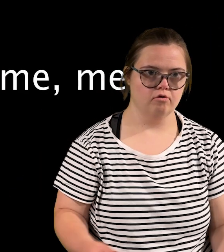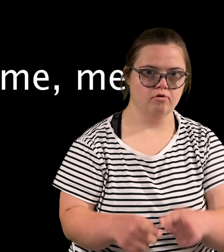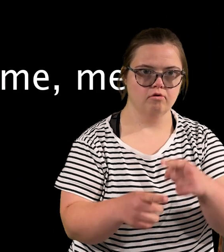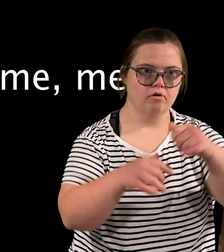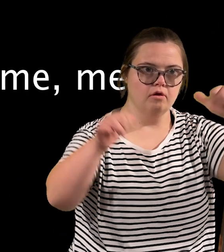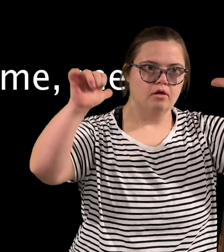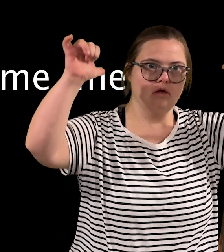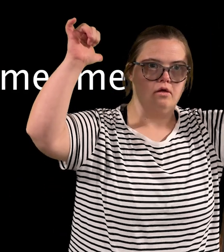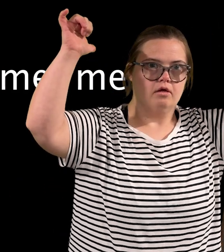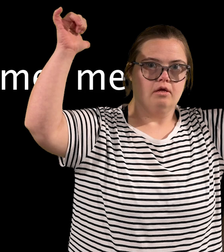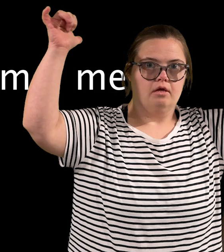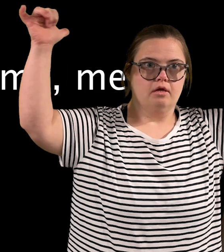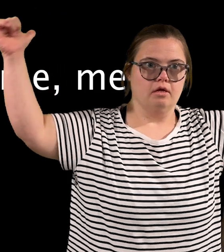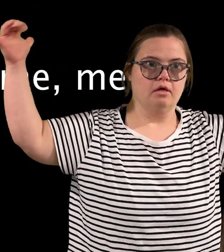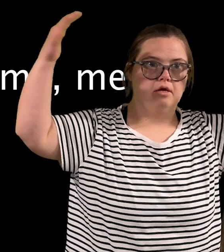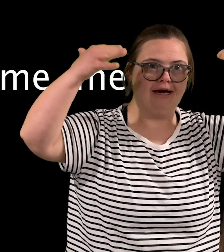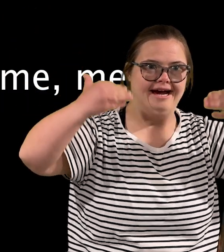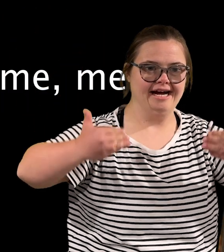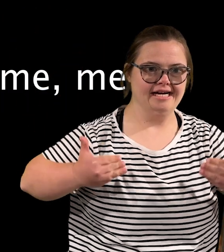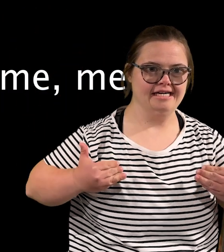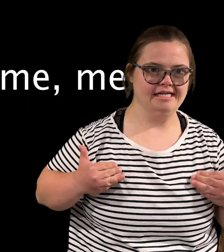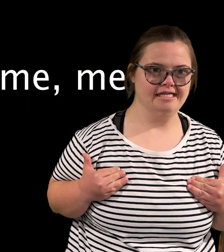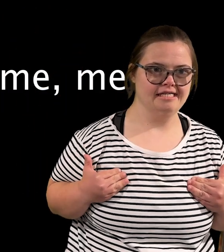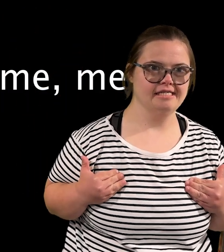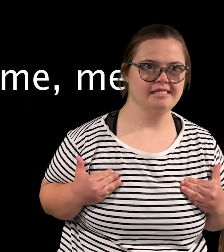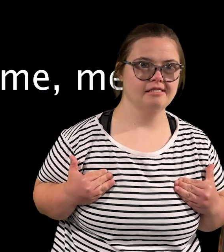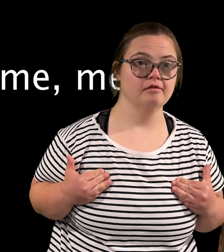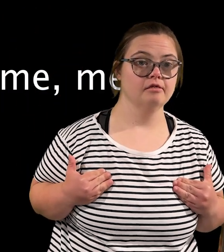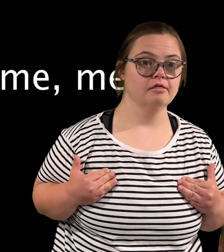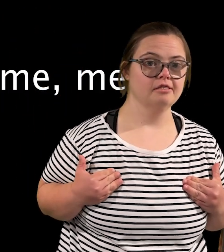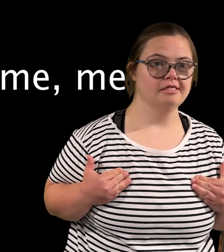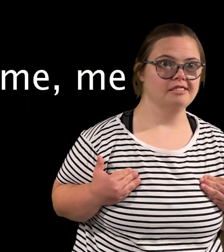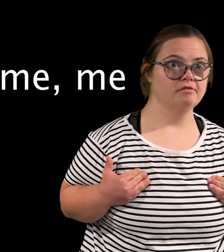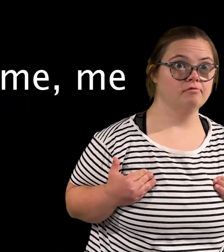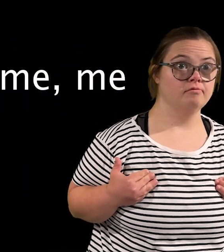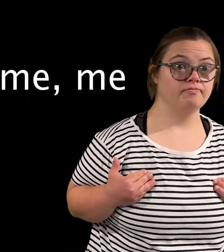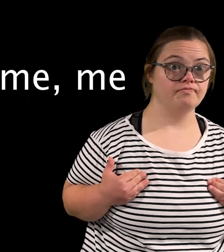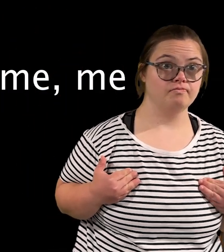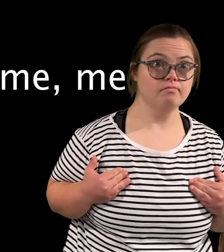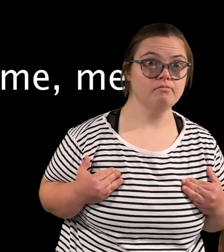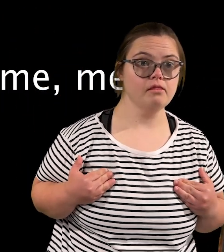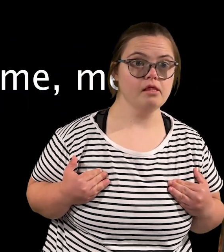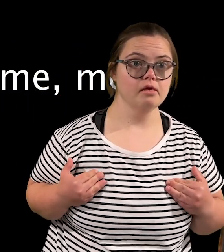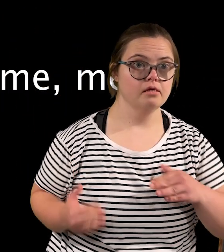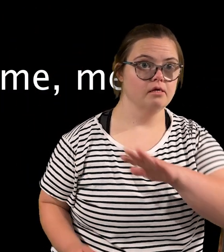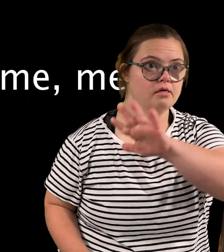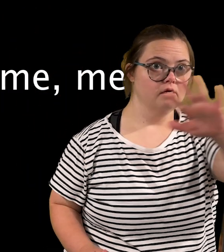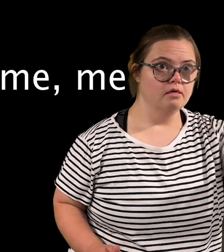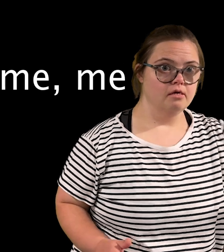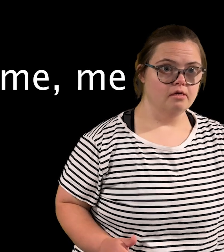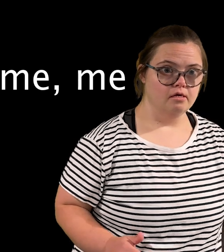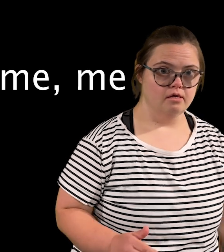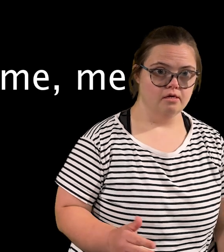hand through all these years, but you still